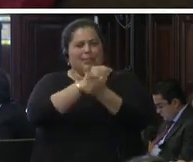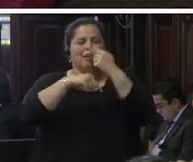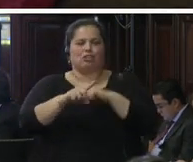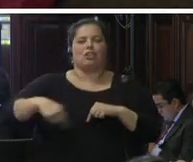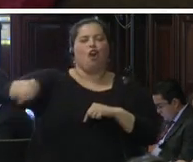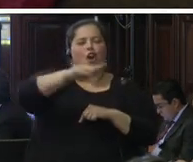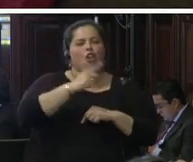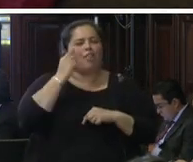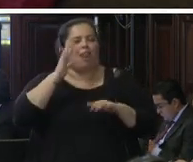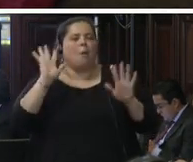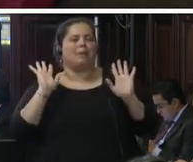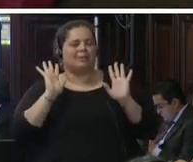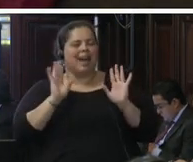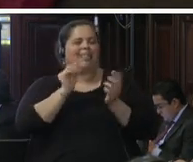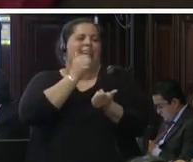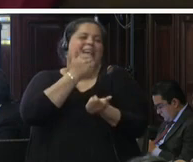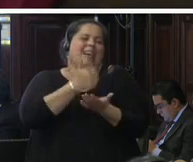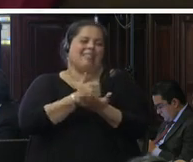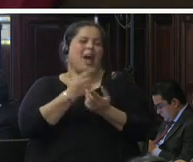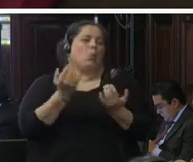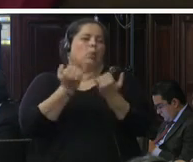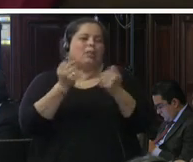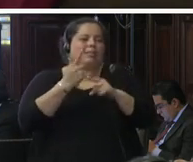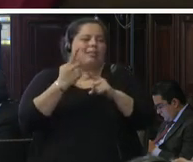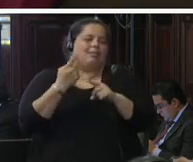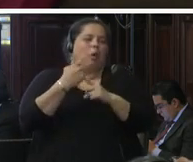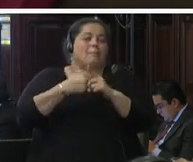detentions and so on but